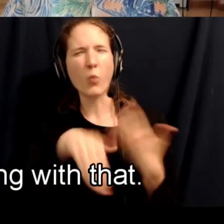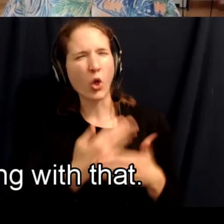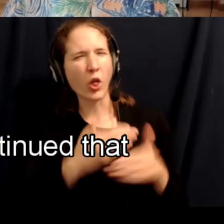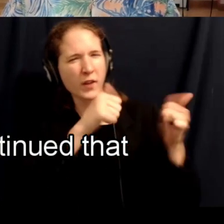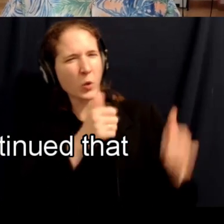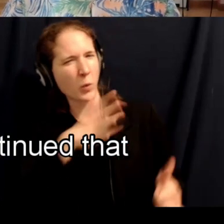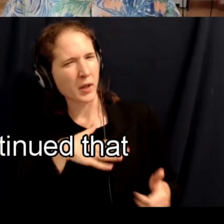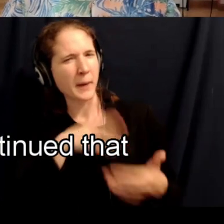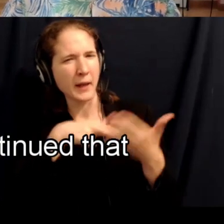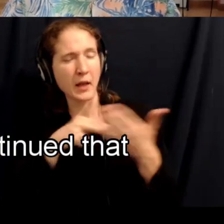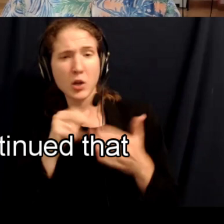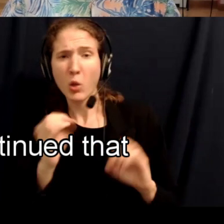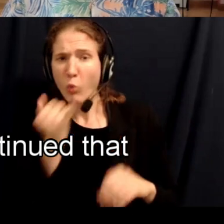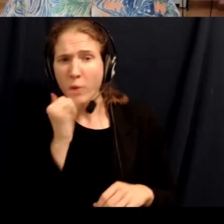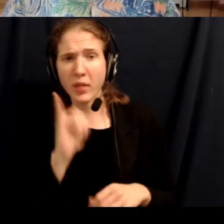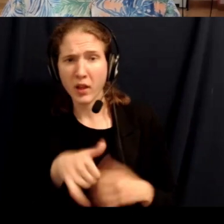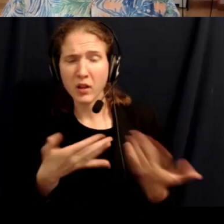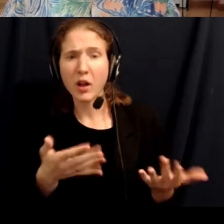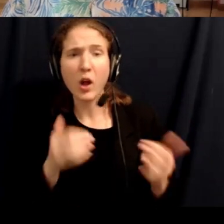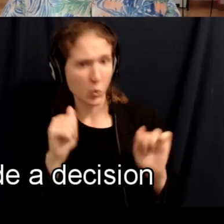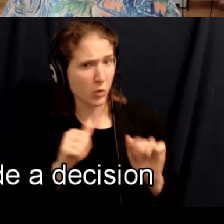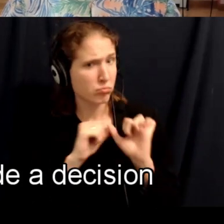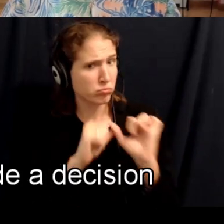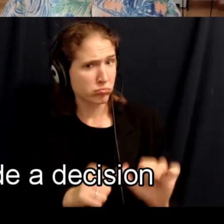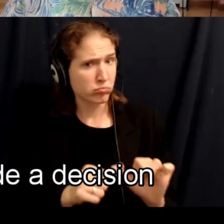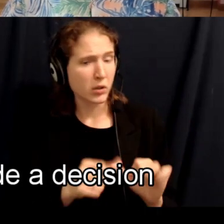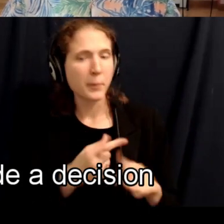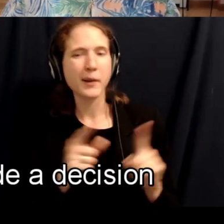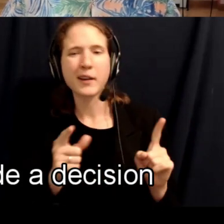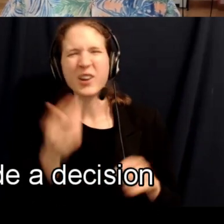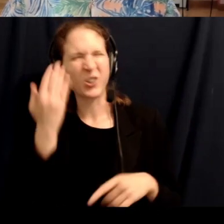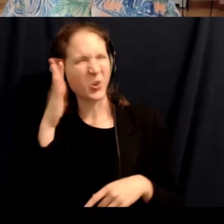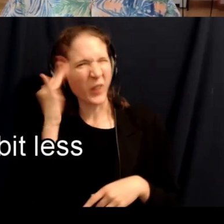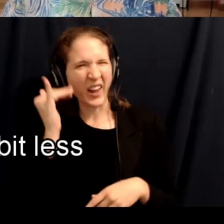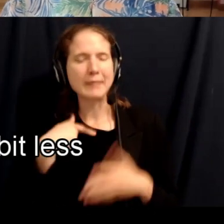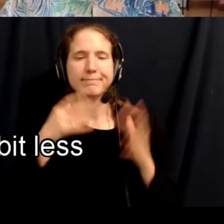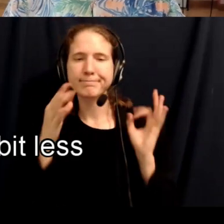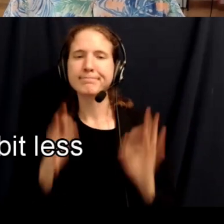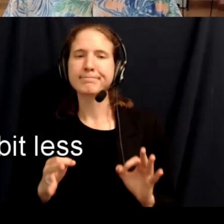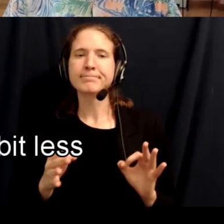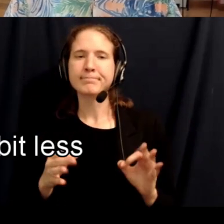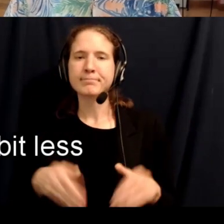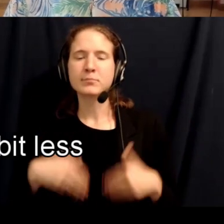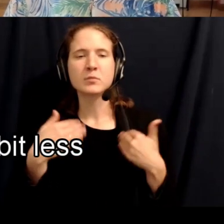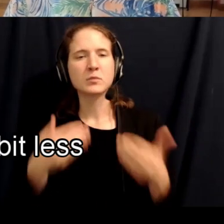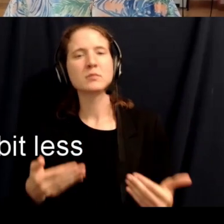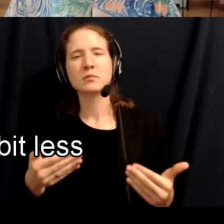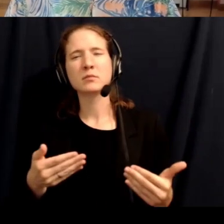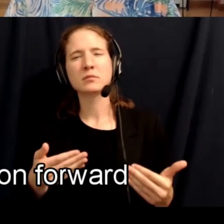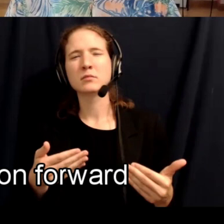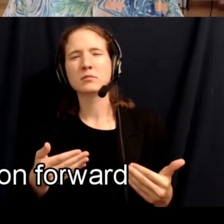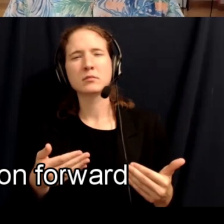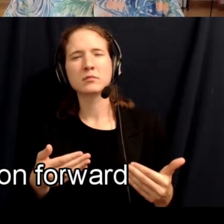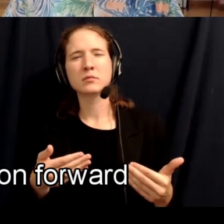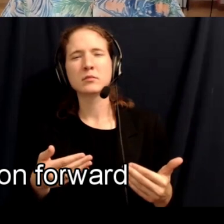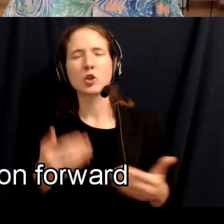wrong with that. I mean, I could have continued that path. But for some reason, I made a decision to make them a little bit less full figured